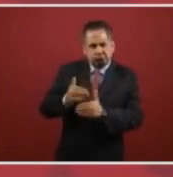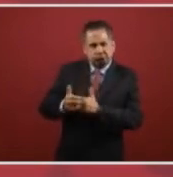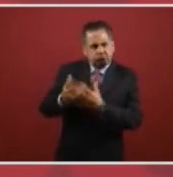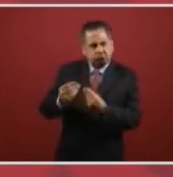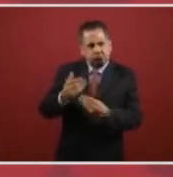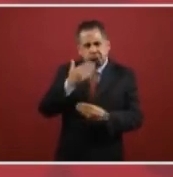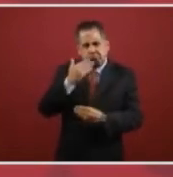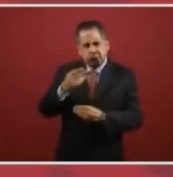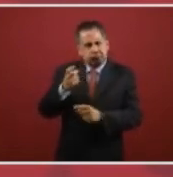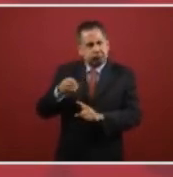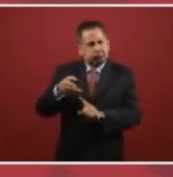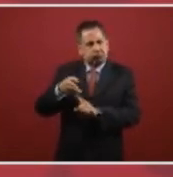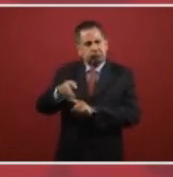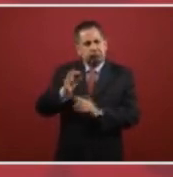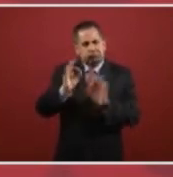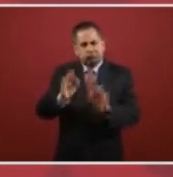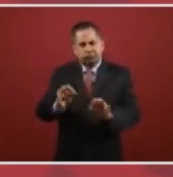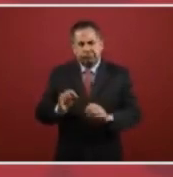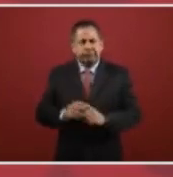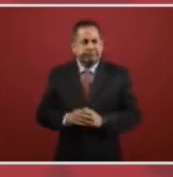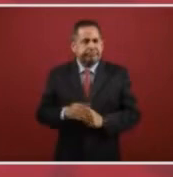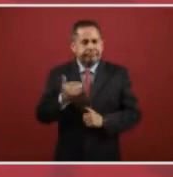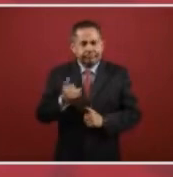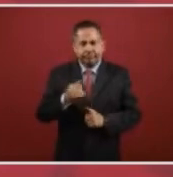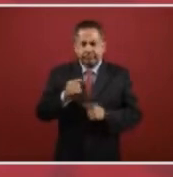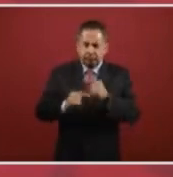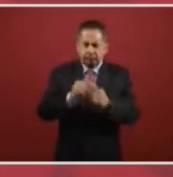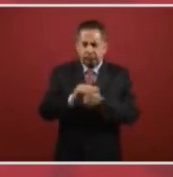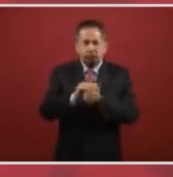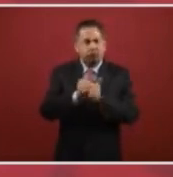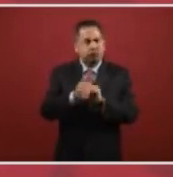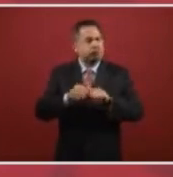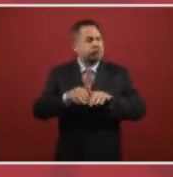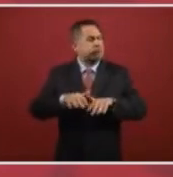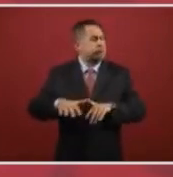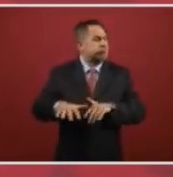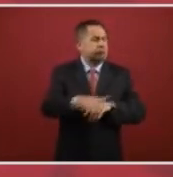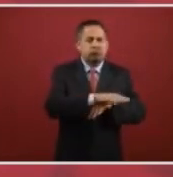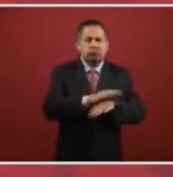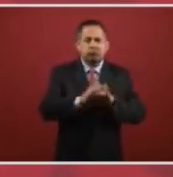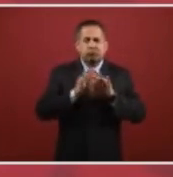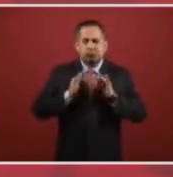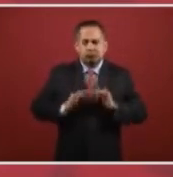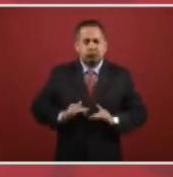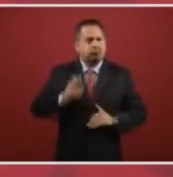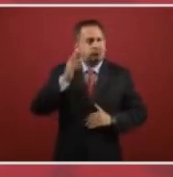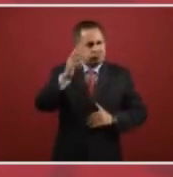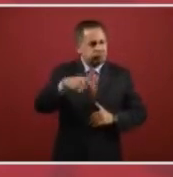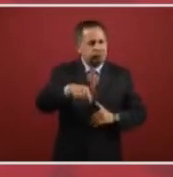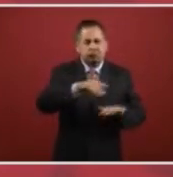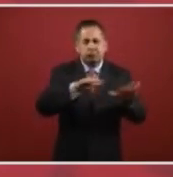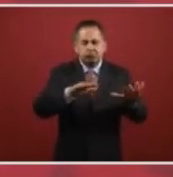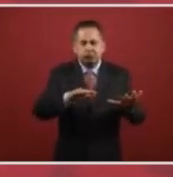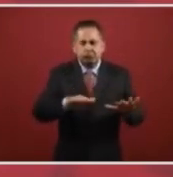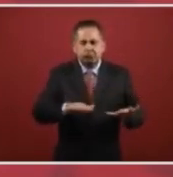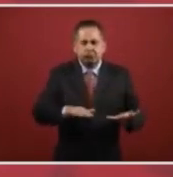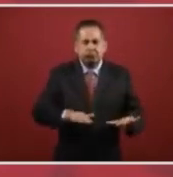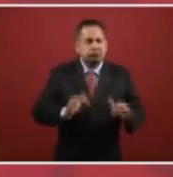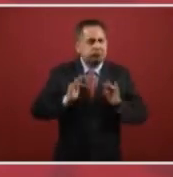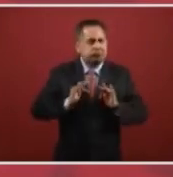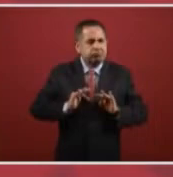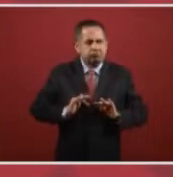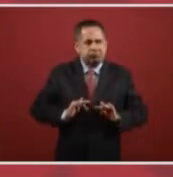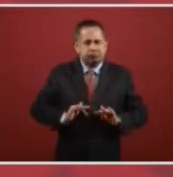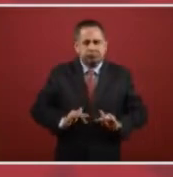we're doing. We're advancing very much in that sense. And so the country's becoming more serene, day by day, every